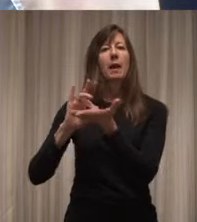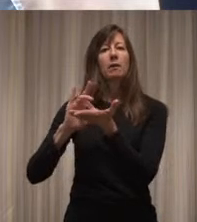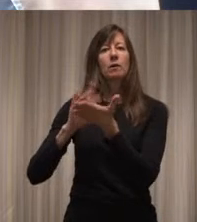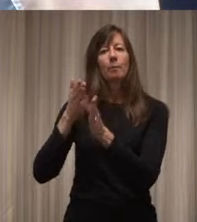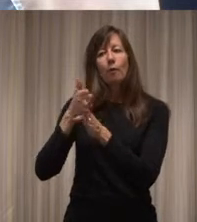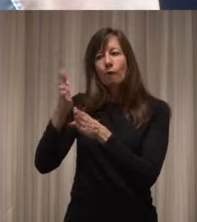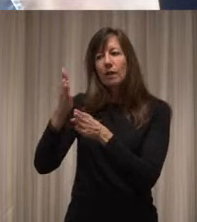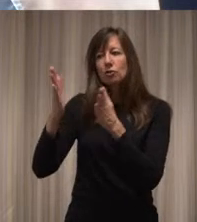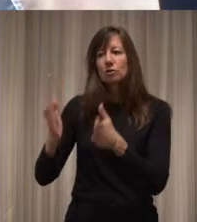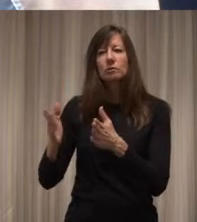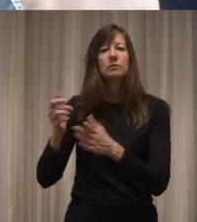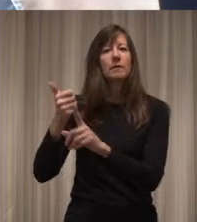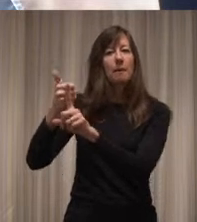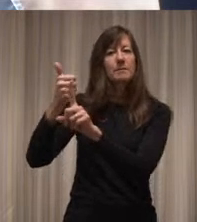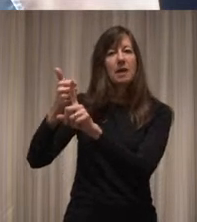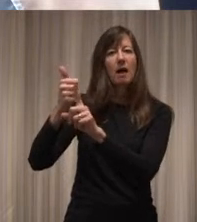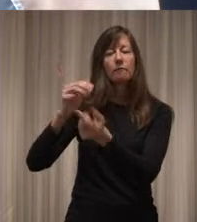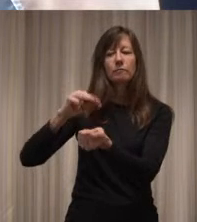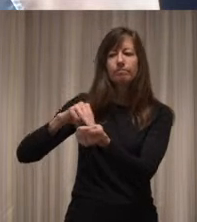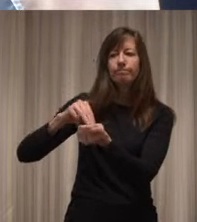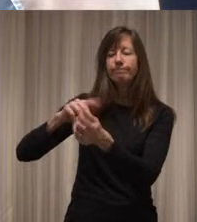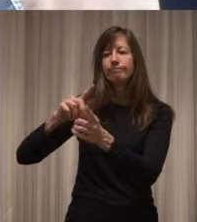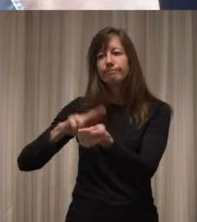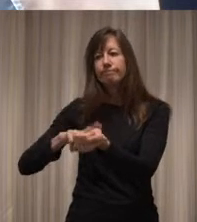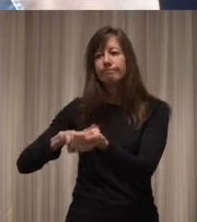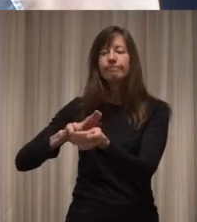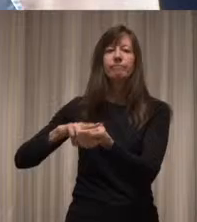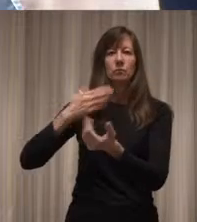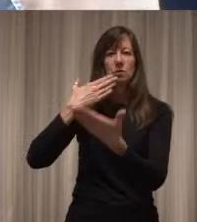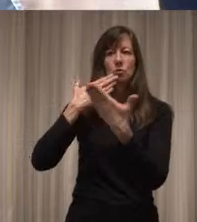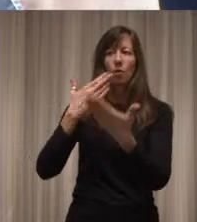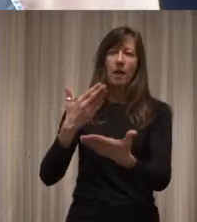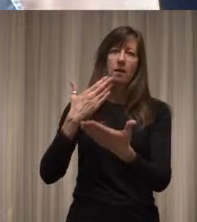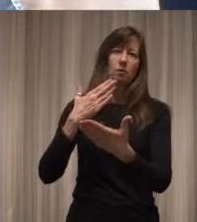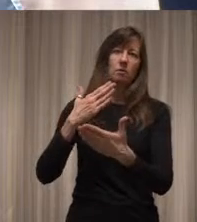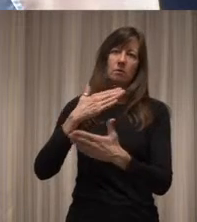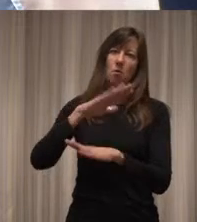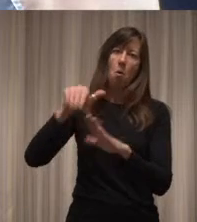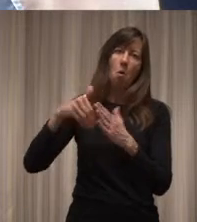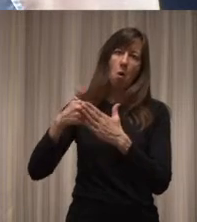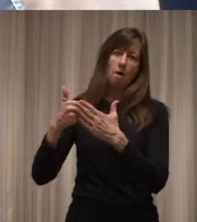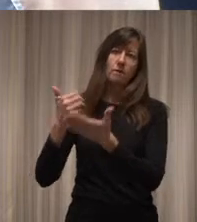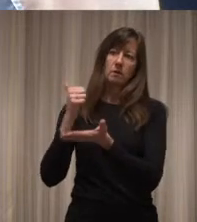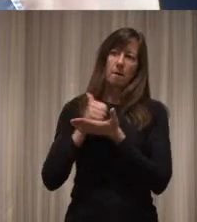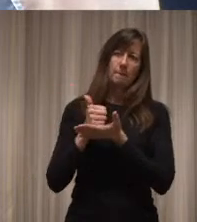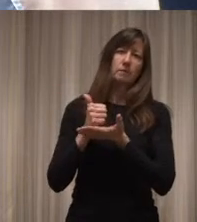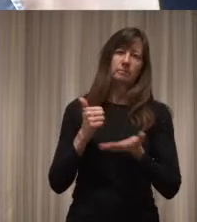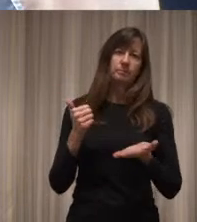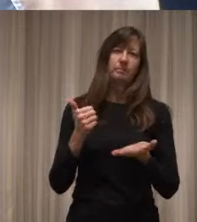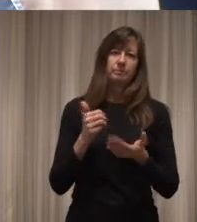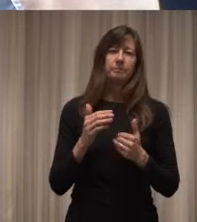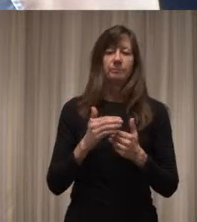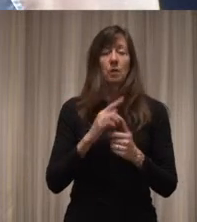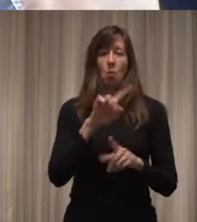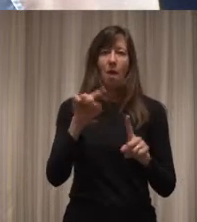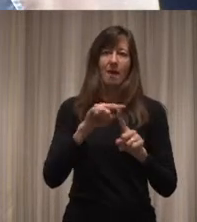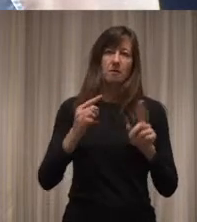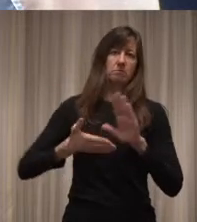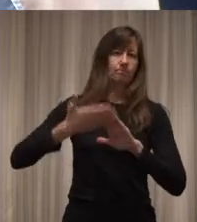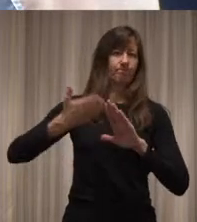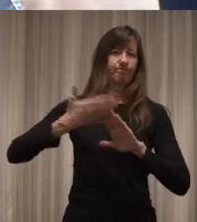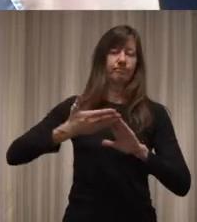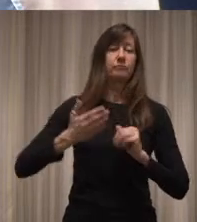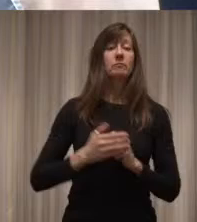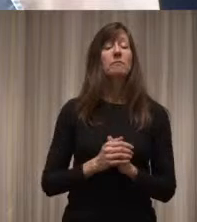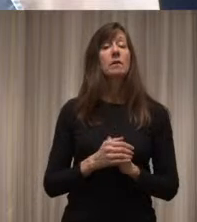help. So we thank you all for that and for the work that we're about to do there. When all these sites are online and running at full capacity,